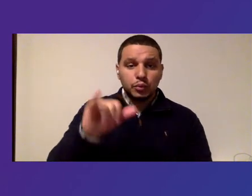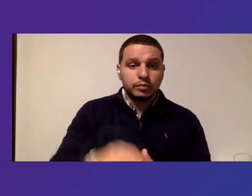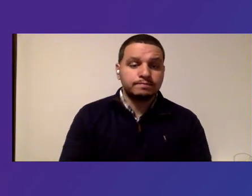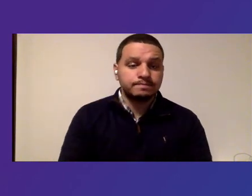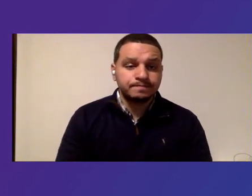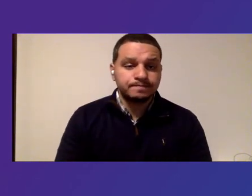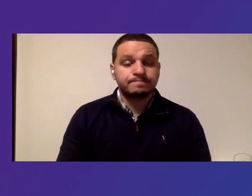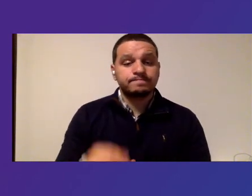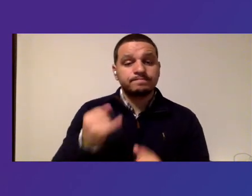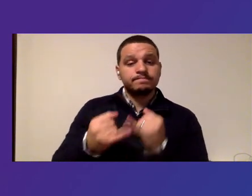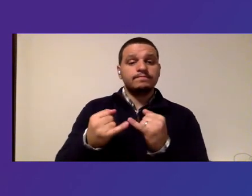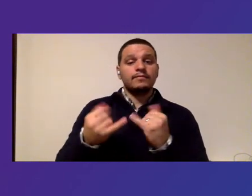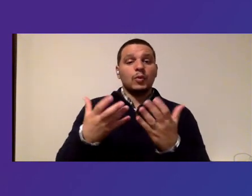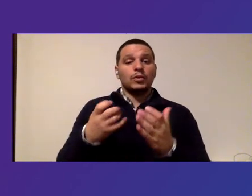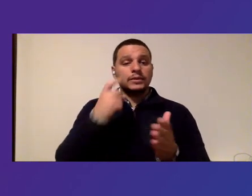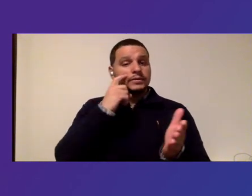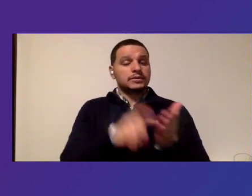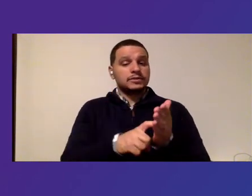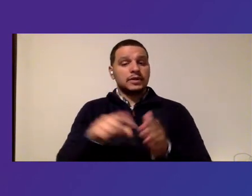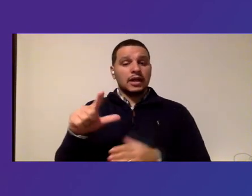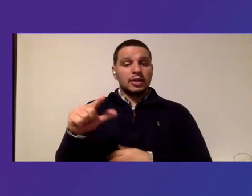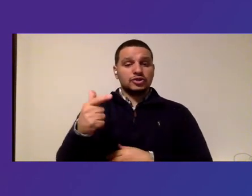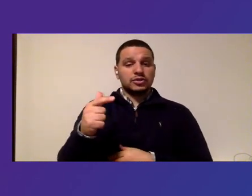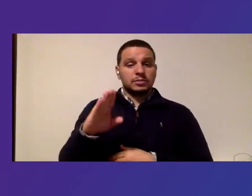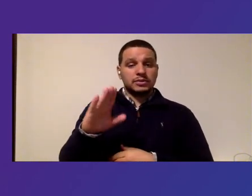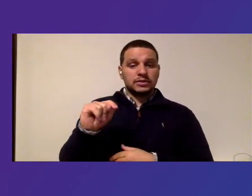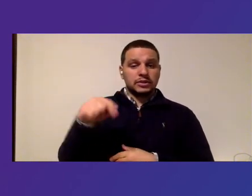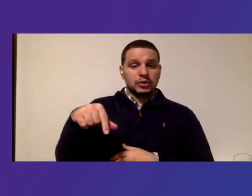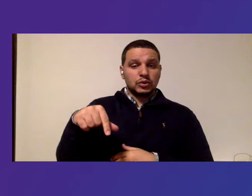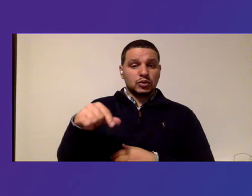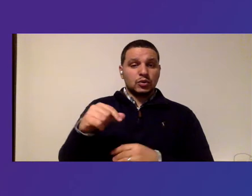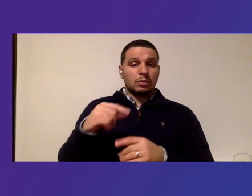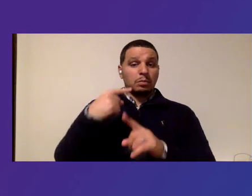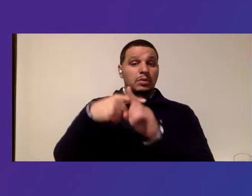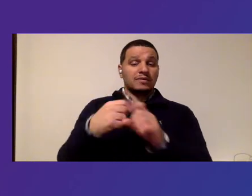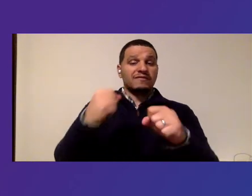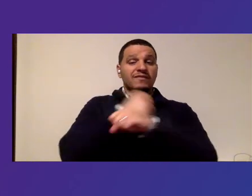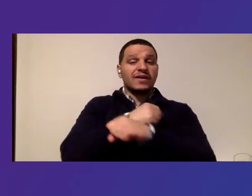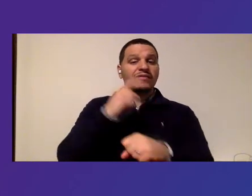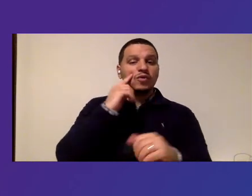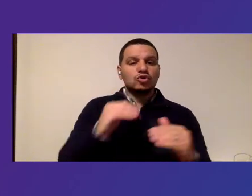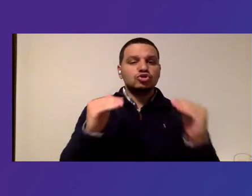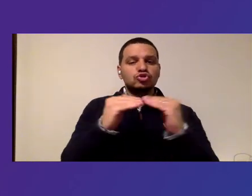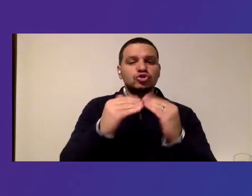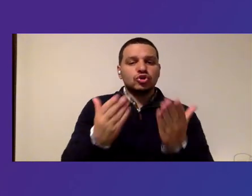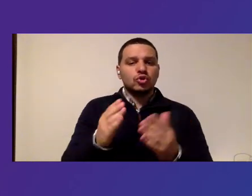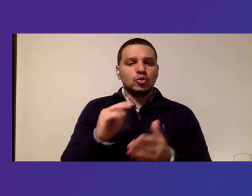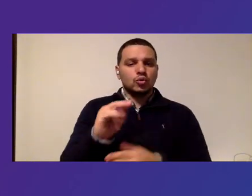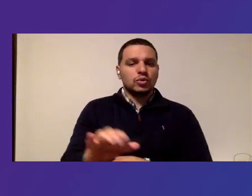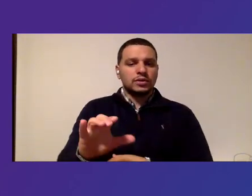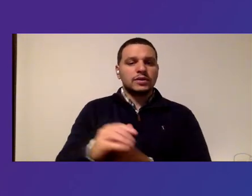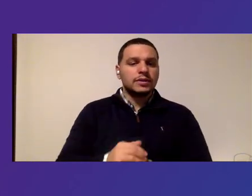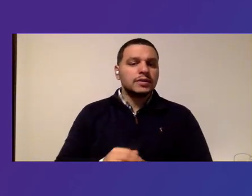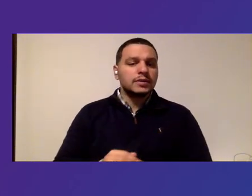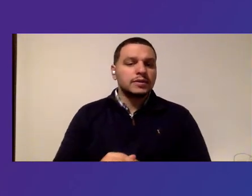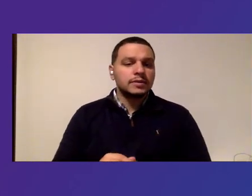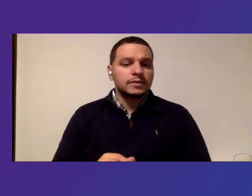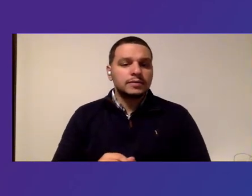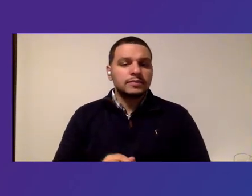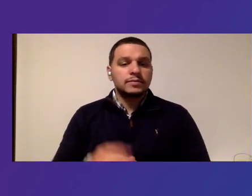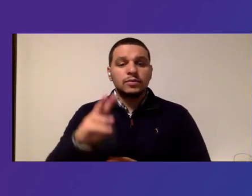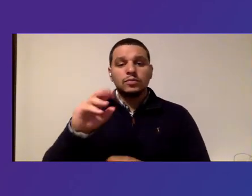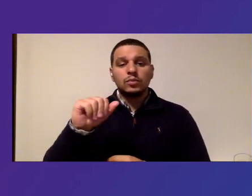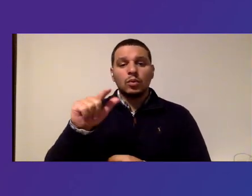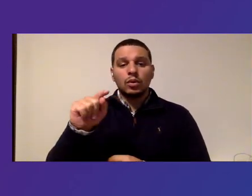Lastly, we would also like to acknowledge the LGBTQ plus fight for justice in New York City. The Stonewall Inn